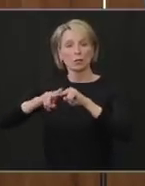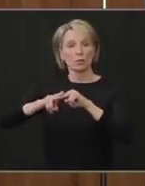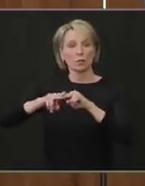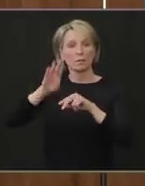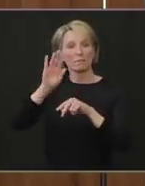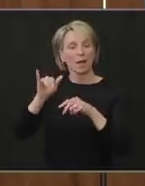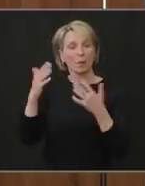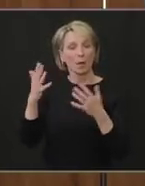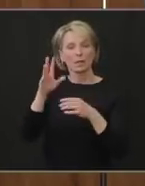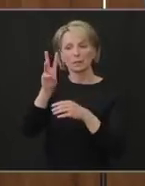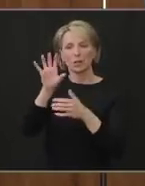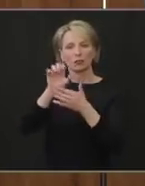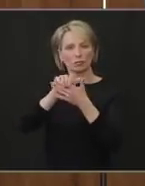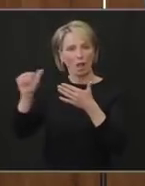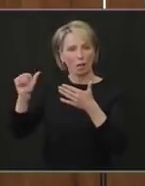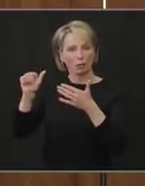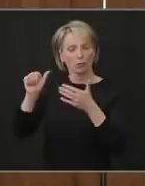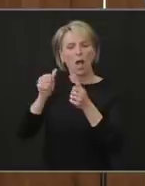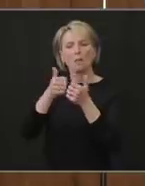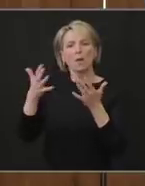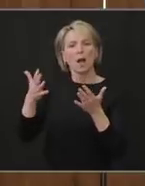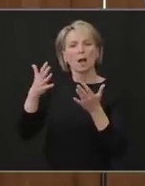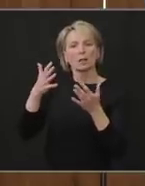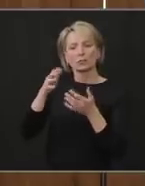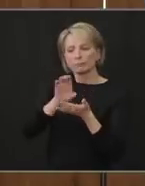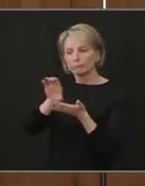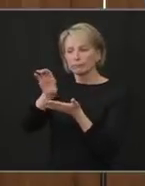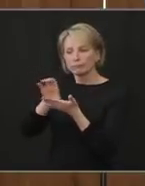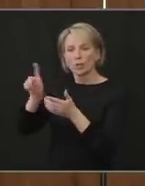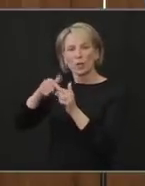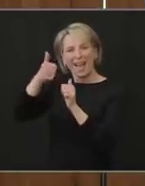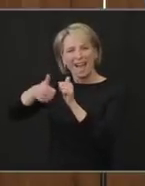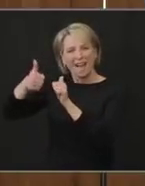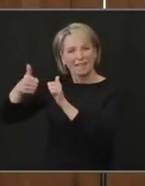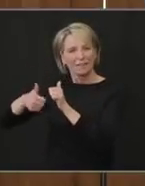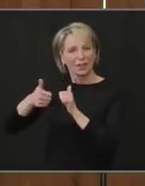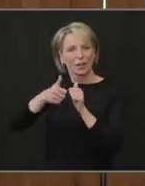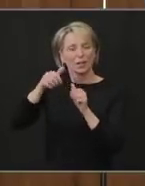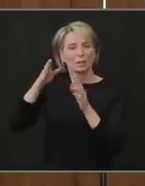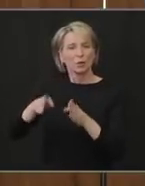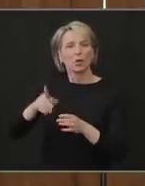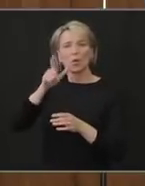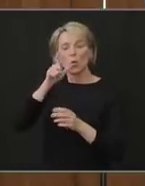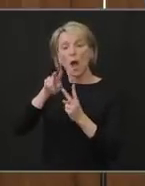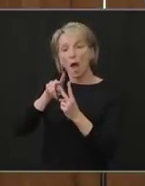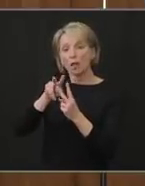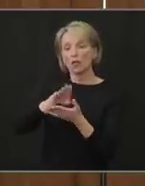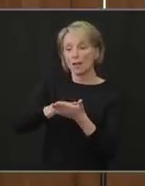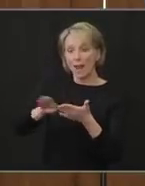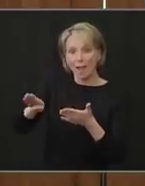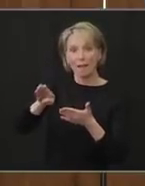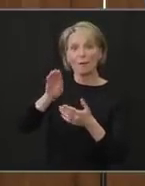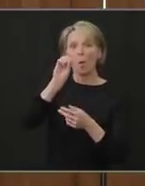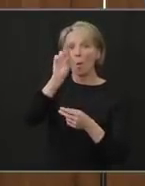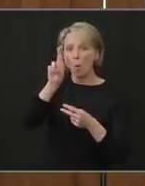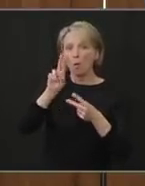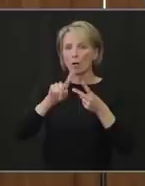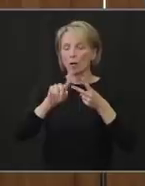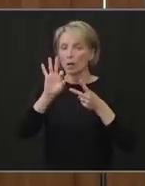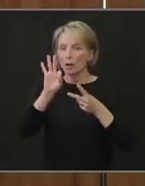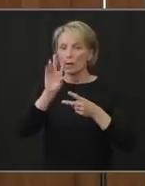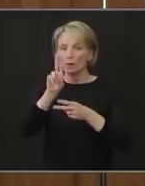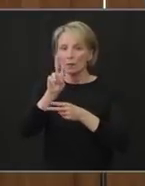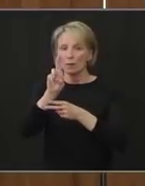goes to every person who is laid off or furloughed. Very important addition. People who are